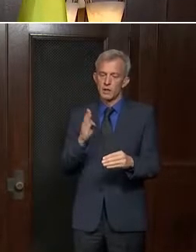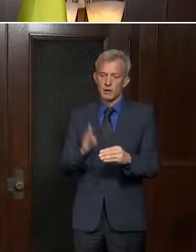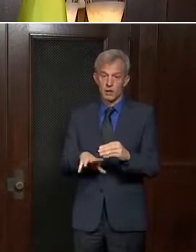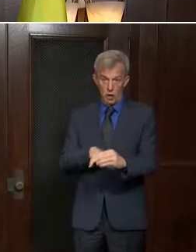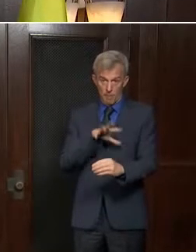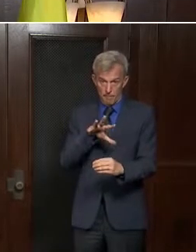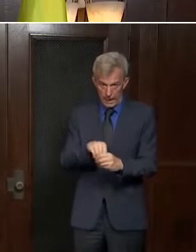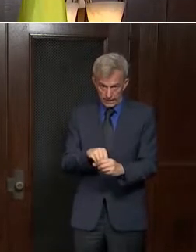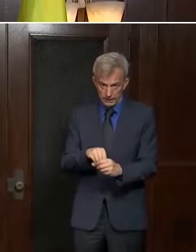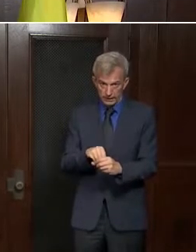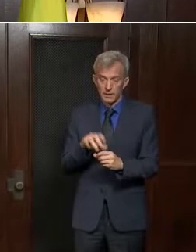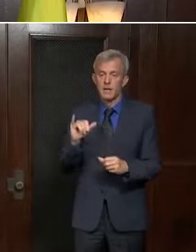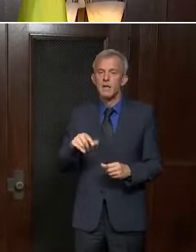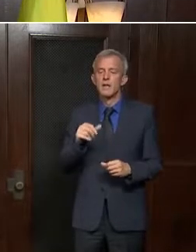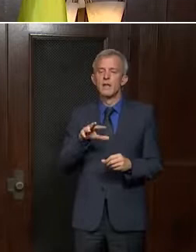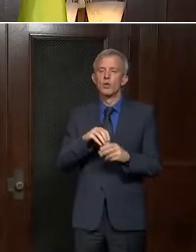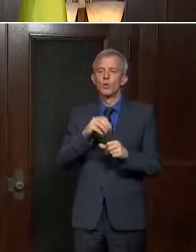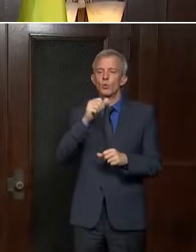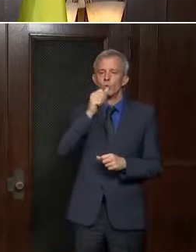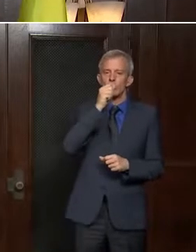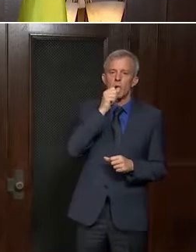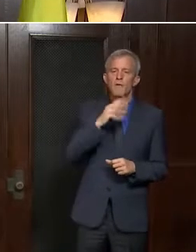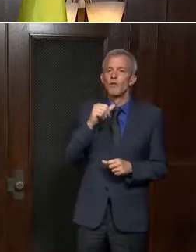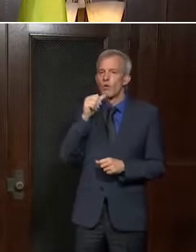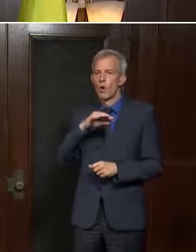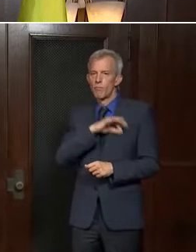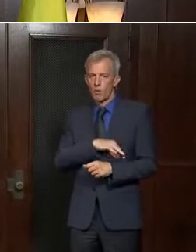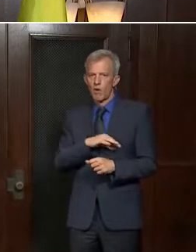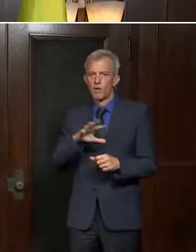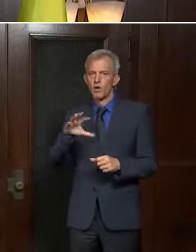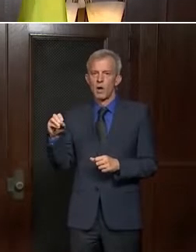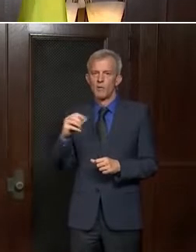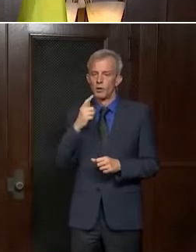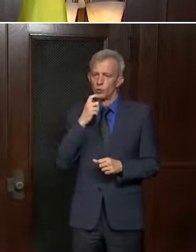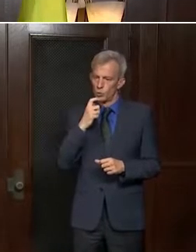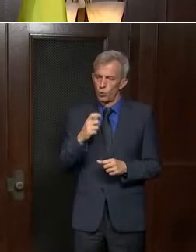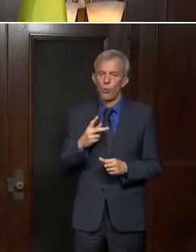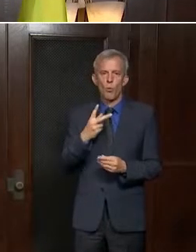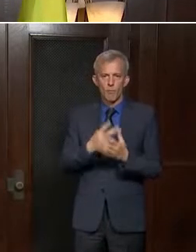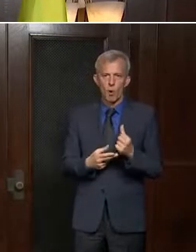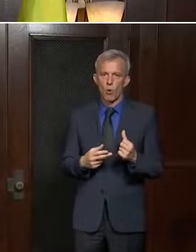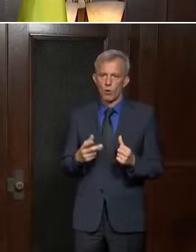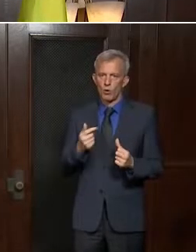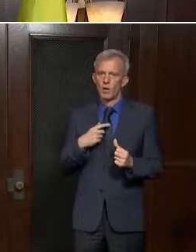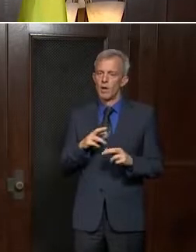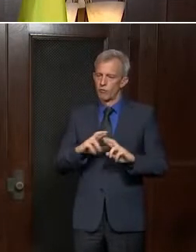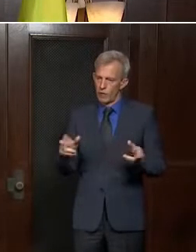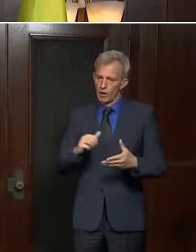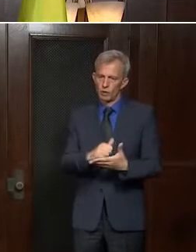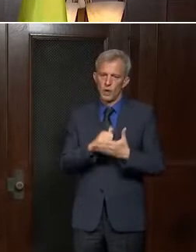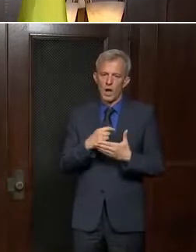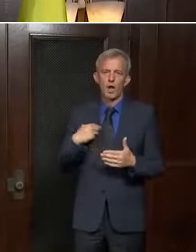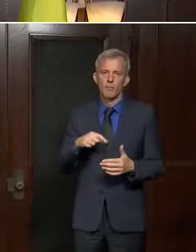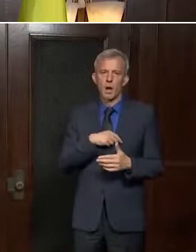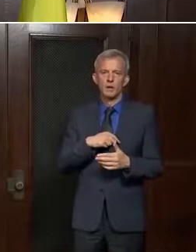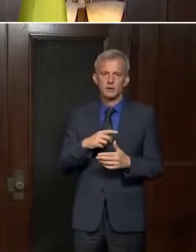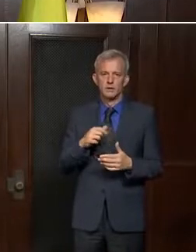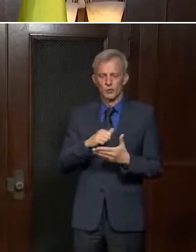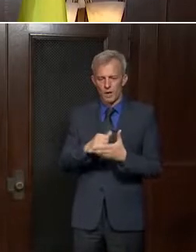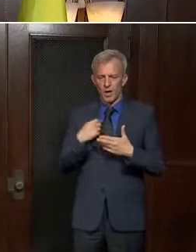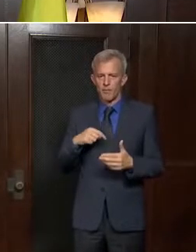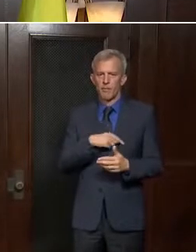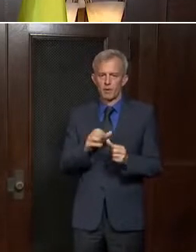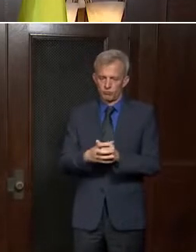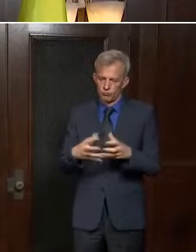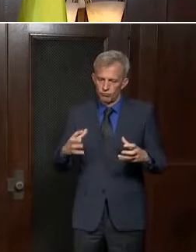the private and nonprofit sectors, who, as I've shared with you each night, have stepped up in an incredible way to help us build up our capacity